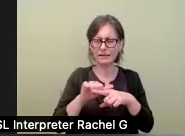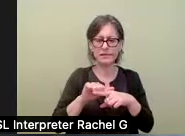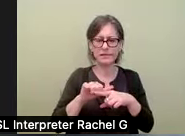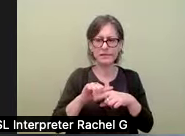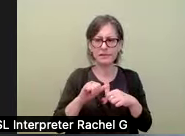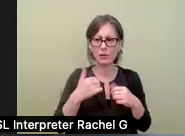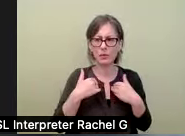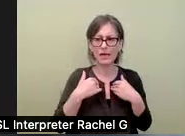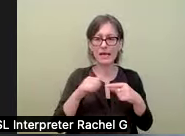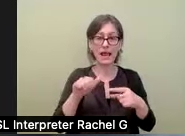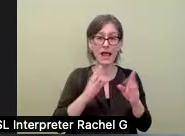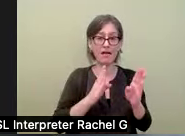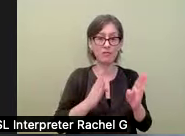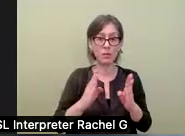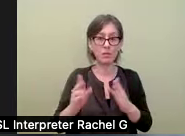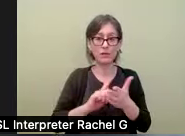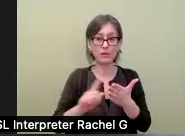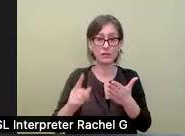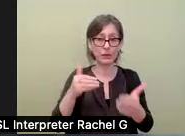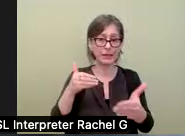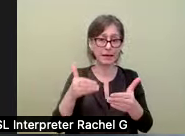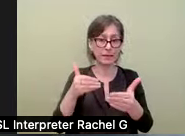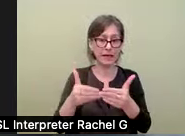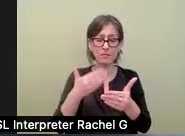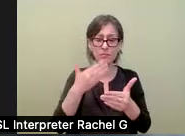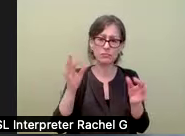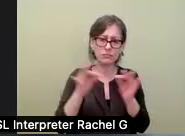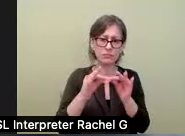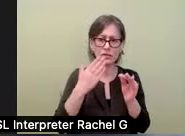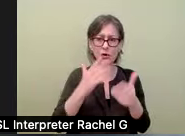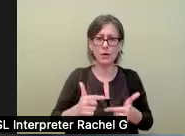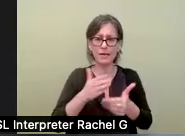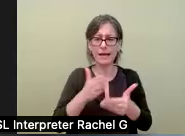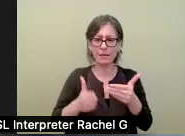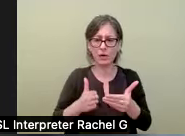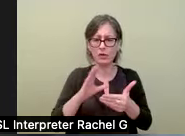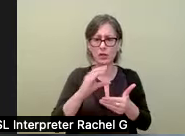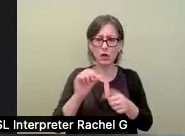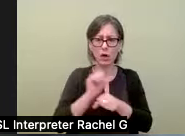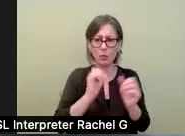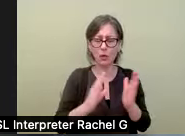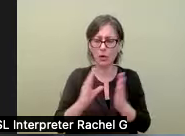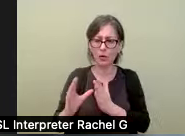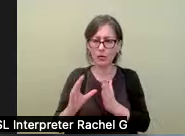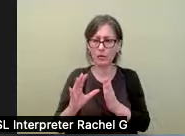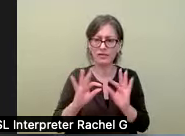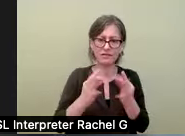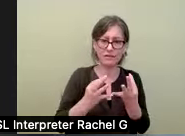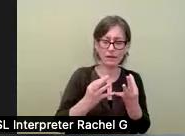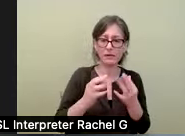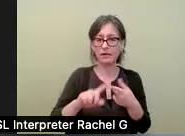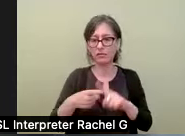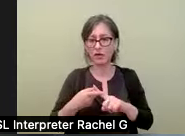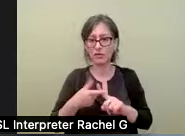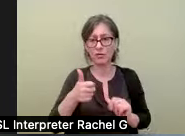Tsunami Preparedness Week coming up. That's a perfect time to get together with your neighbors, your coworkers, your family, your friends, or just yourself,